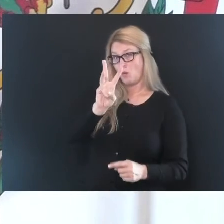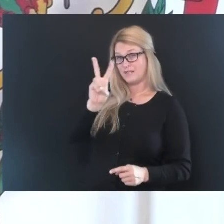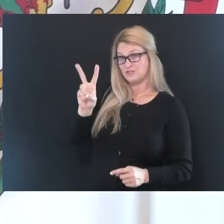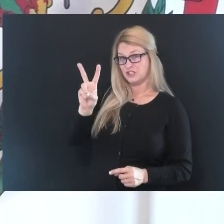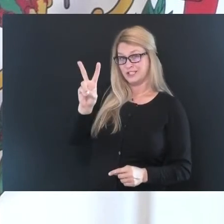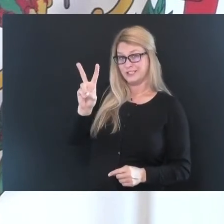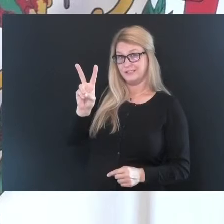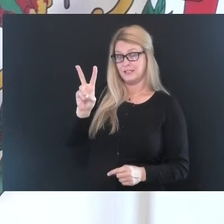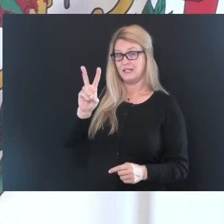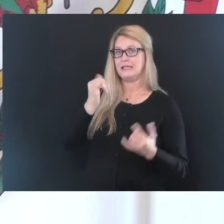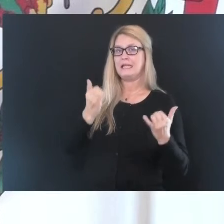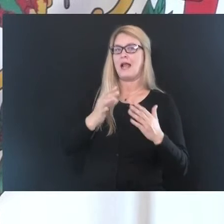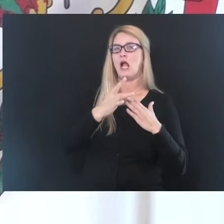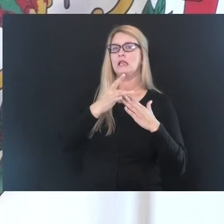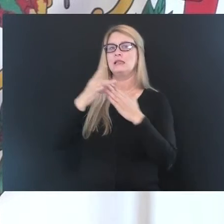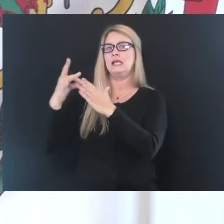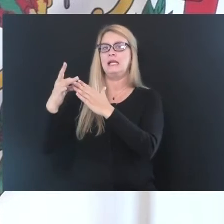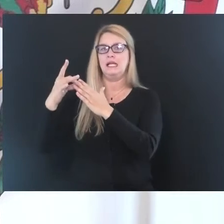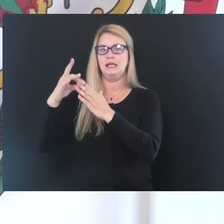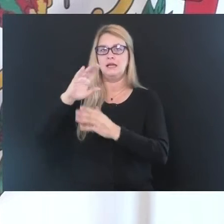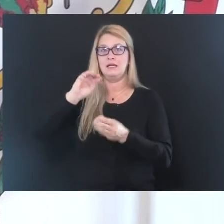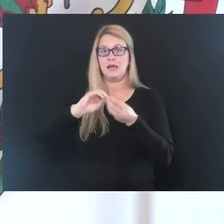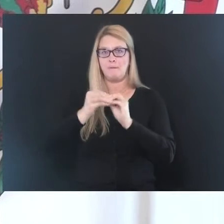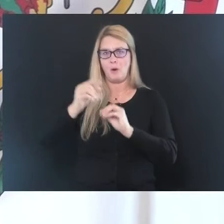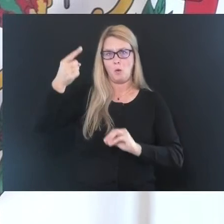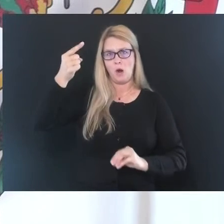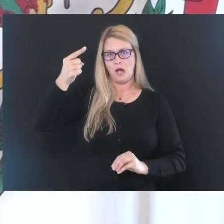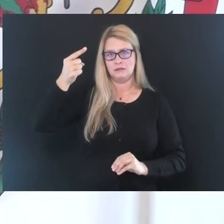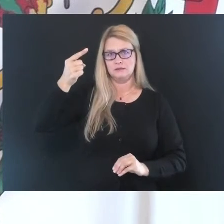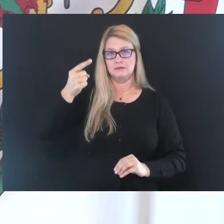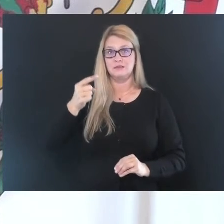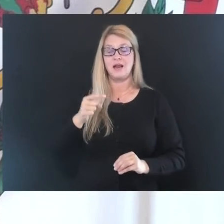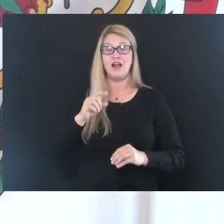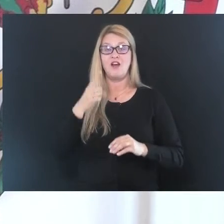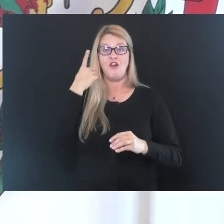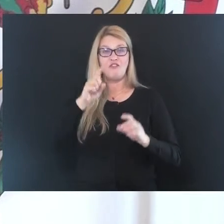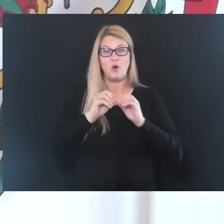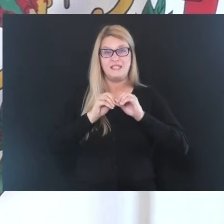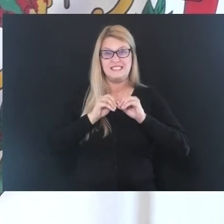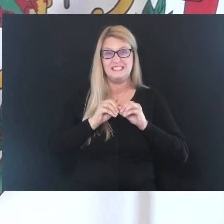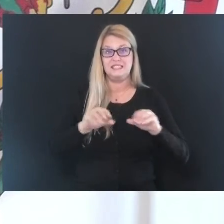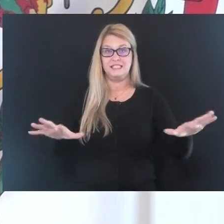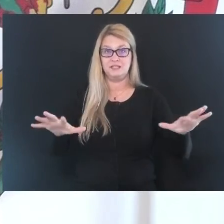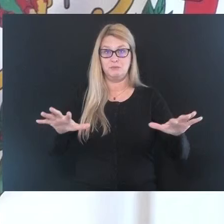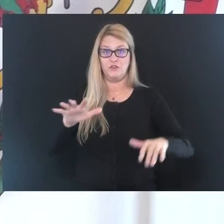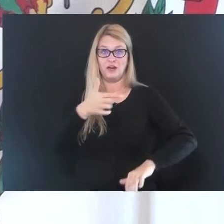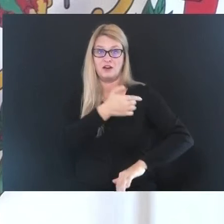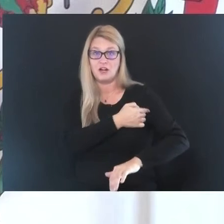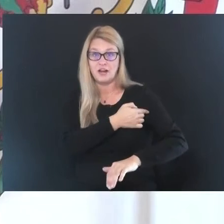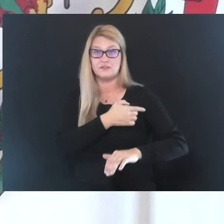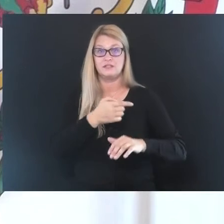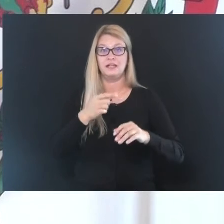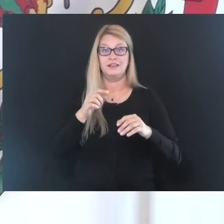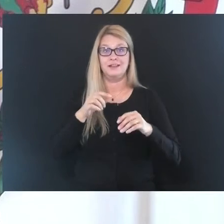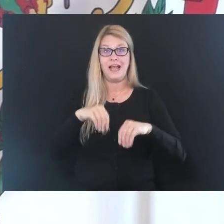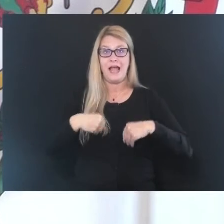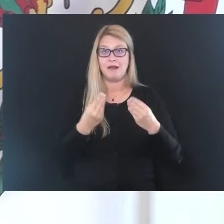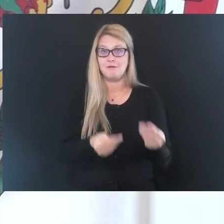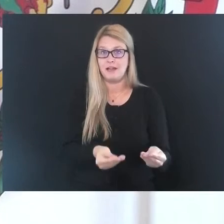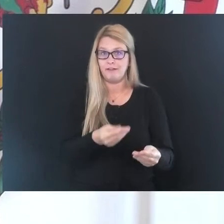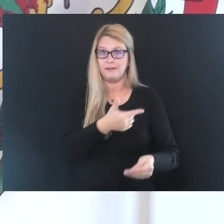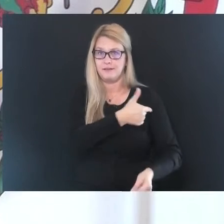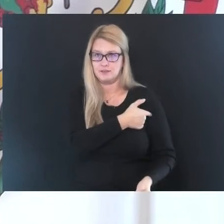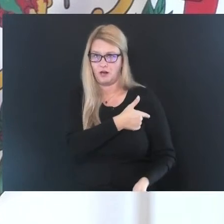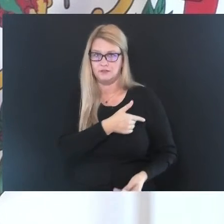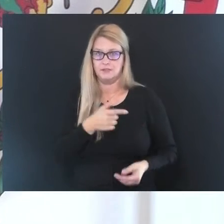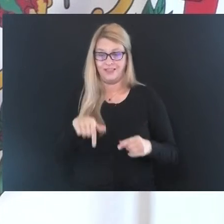is leading the nation in the rate of COVID vaccine distribution and administration. As of